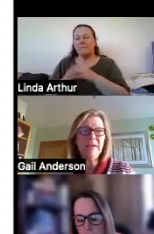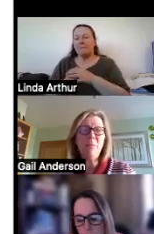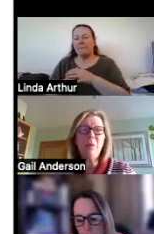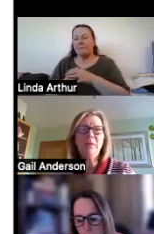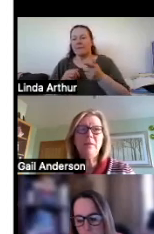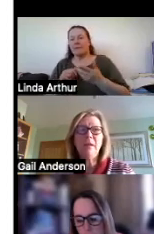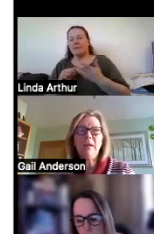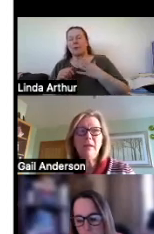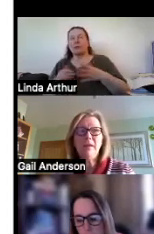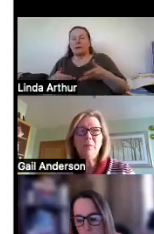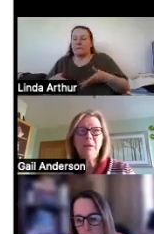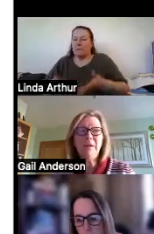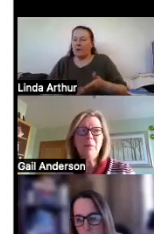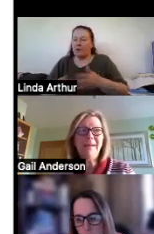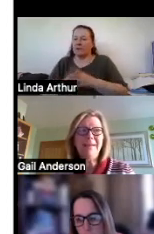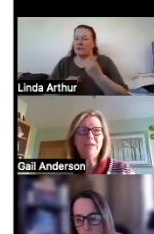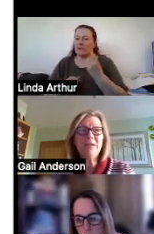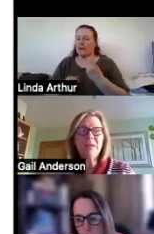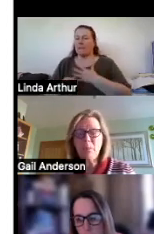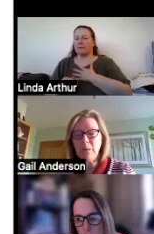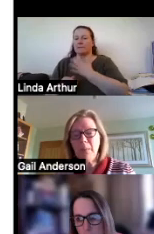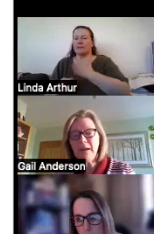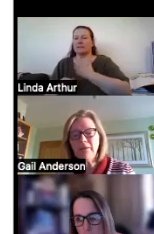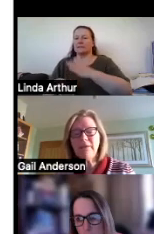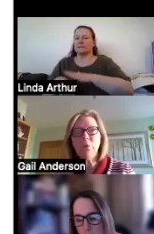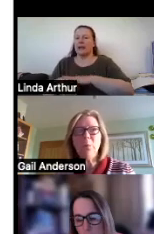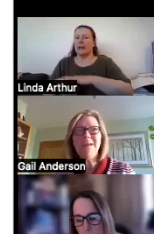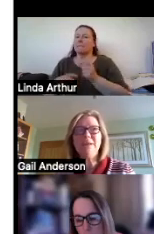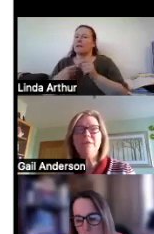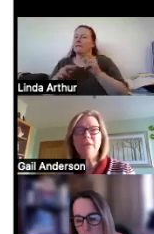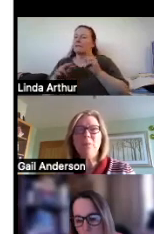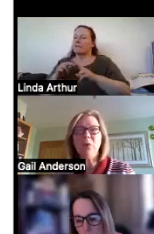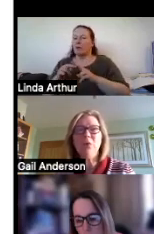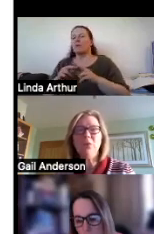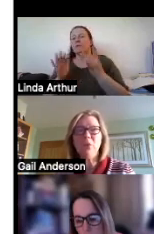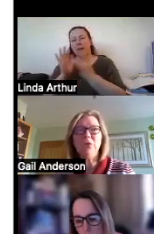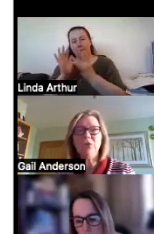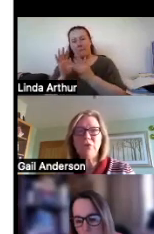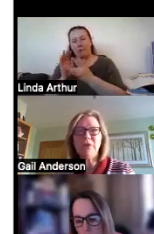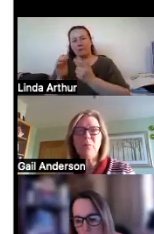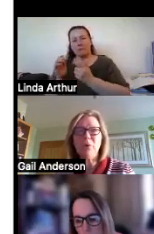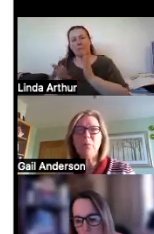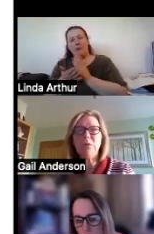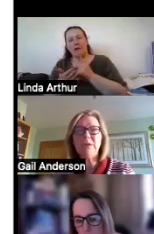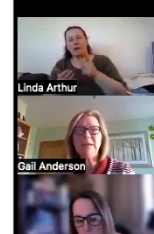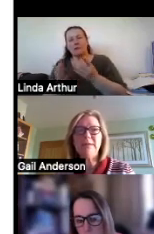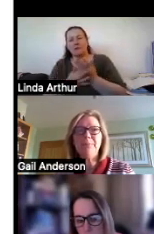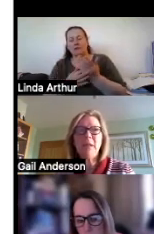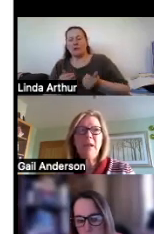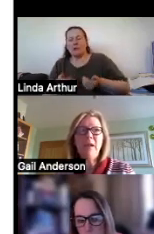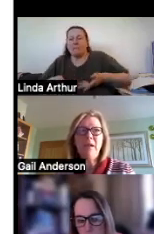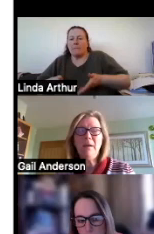obviously giving birth. It can be a little bit anxious, but the pelvic floor plays a very important role during the birth